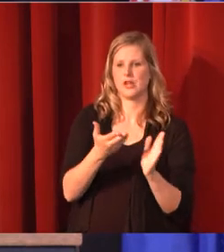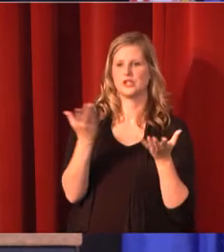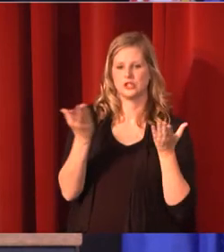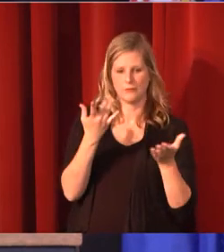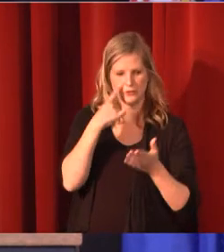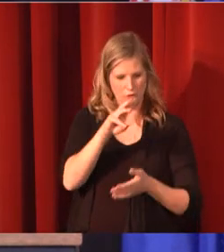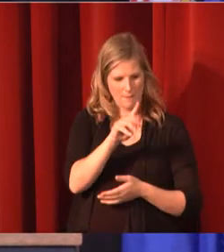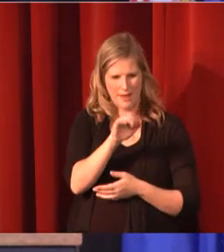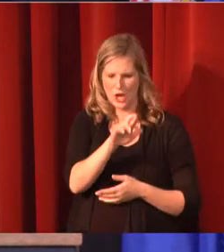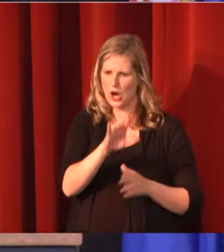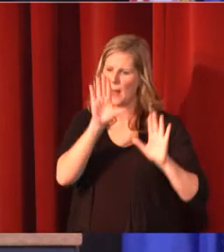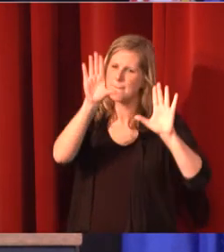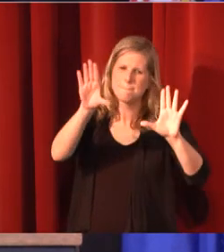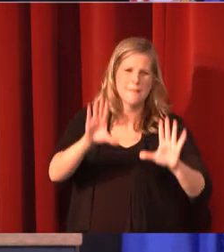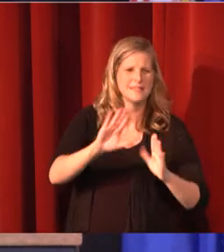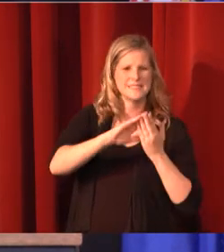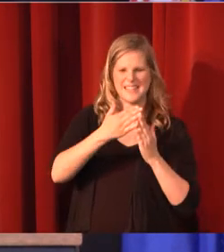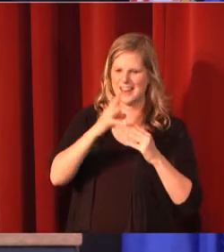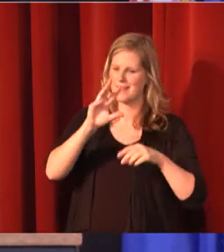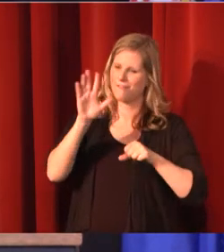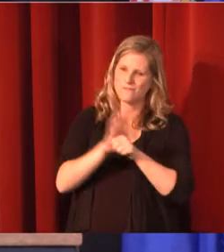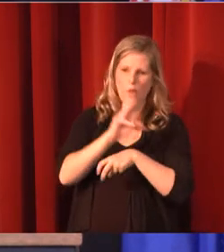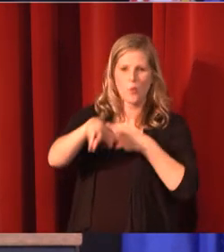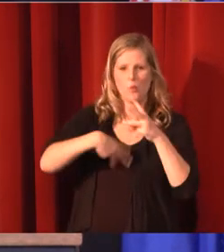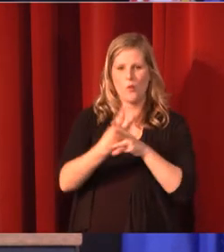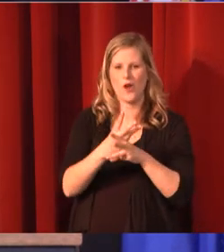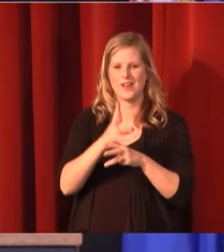on the planet st. Paul Minnesota